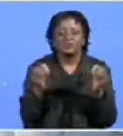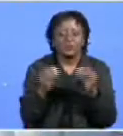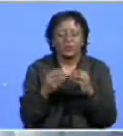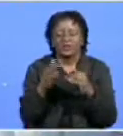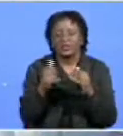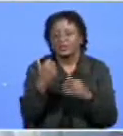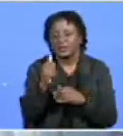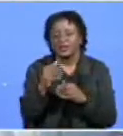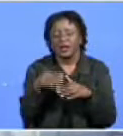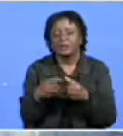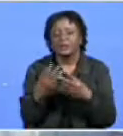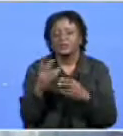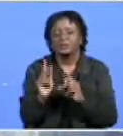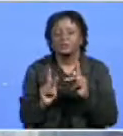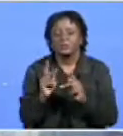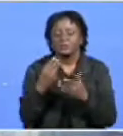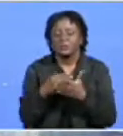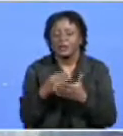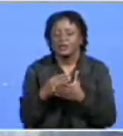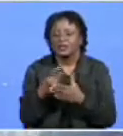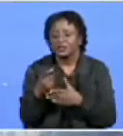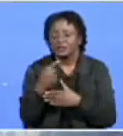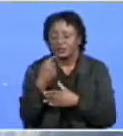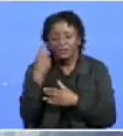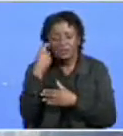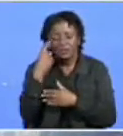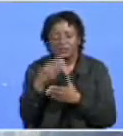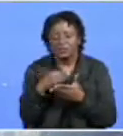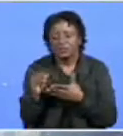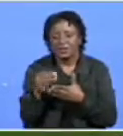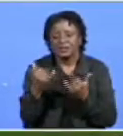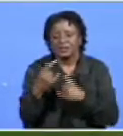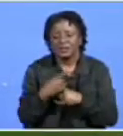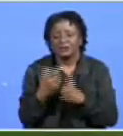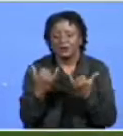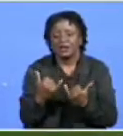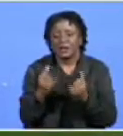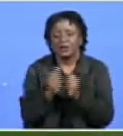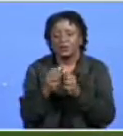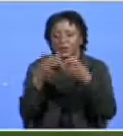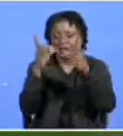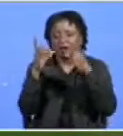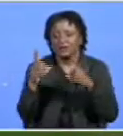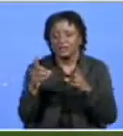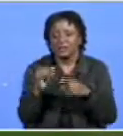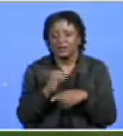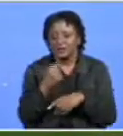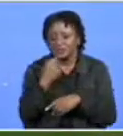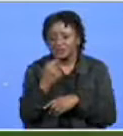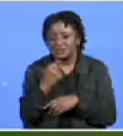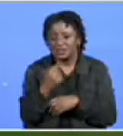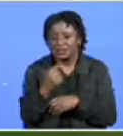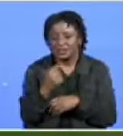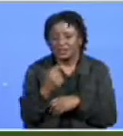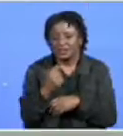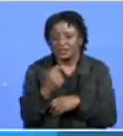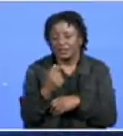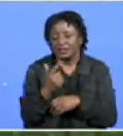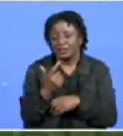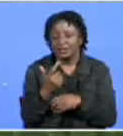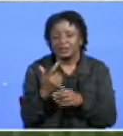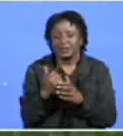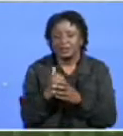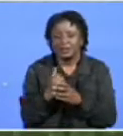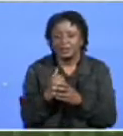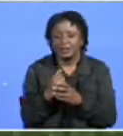today? Right now, with decorations, I'd say attire, rings, everything,